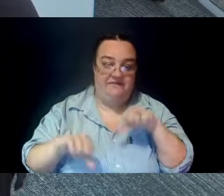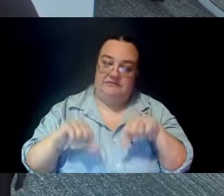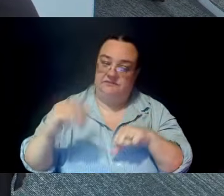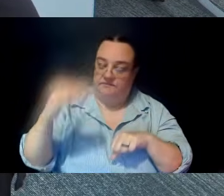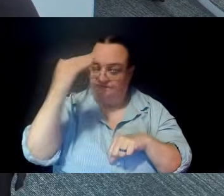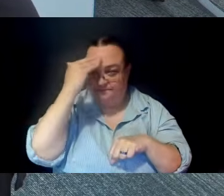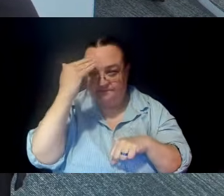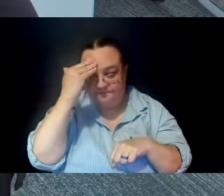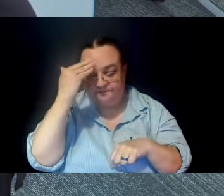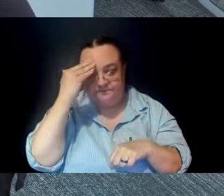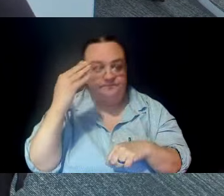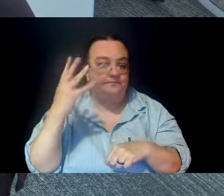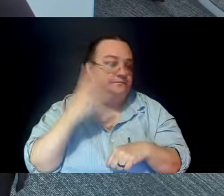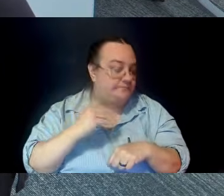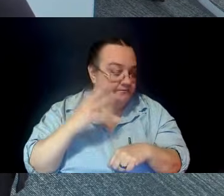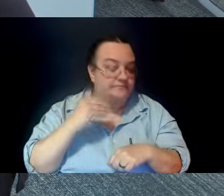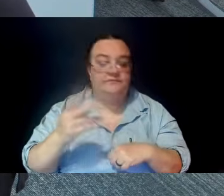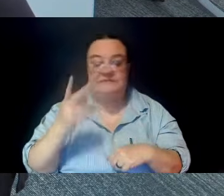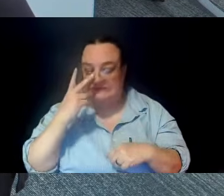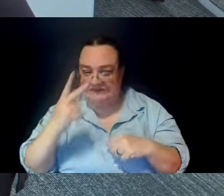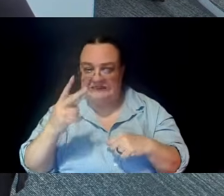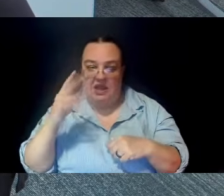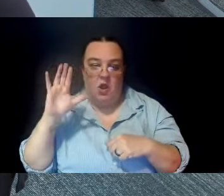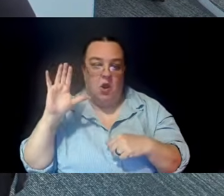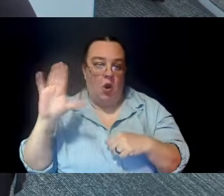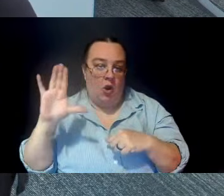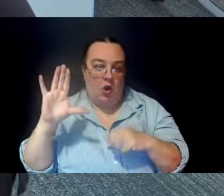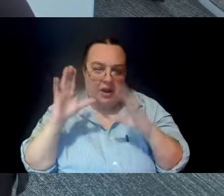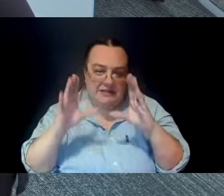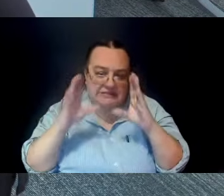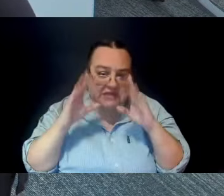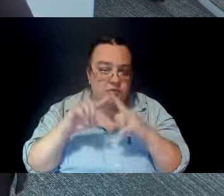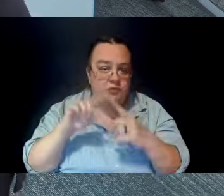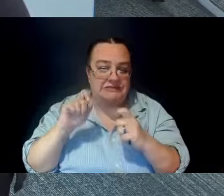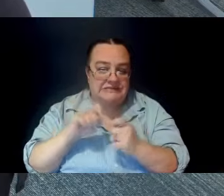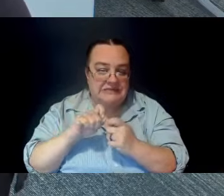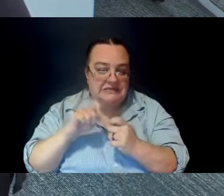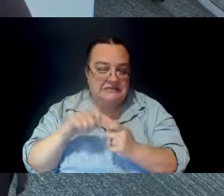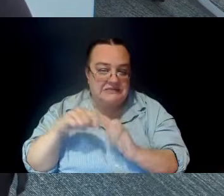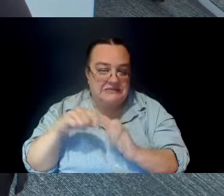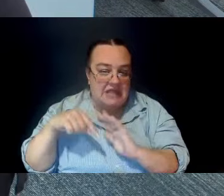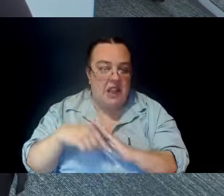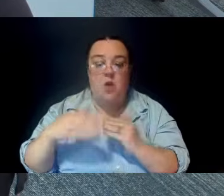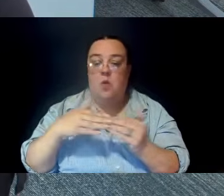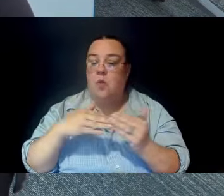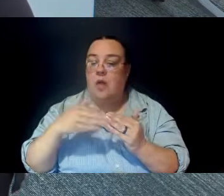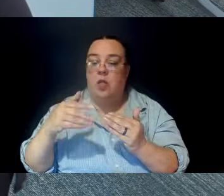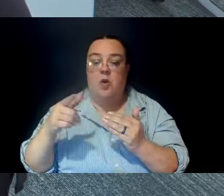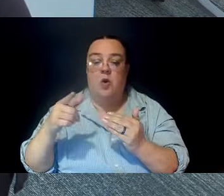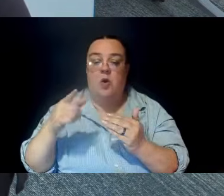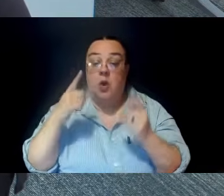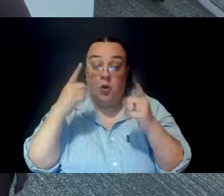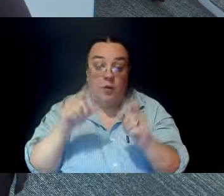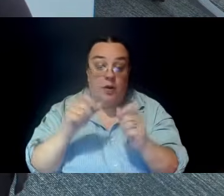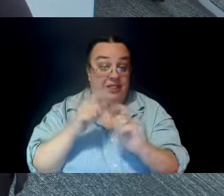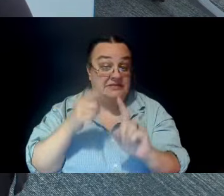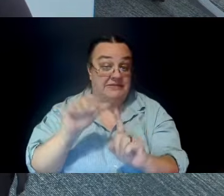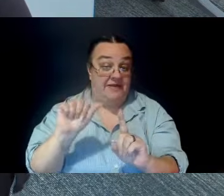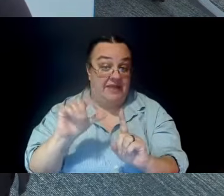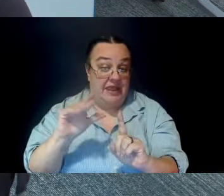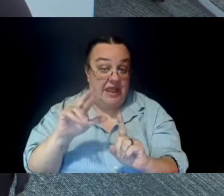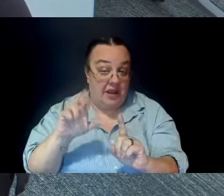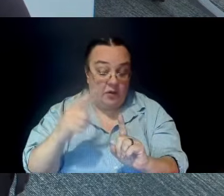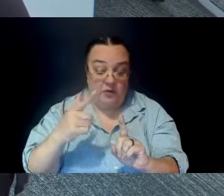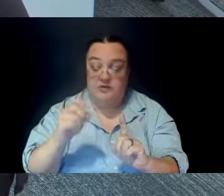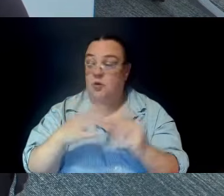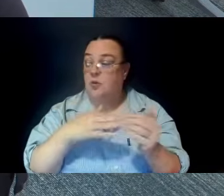see the attention to detail that she brings, whether or not you agree with a specific acreage or whatever, she's doing the work, she's dotting